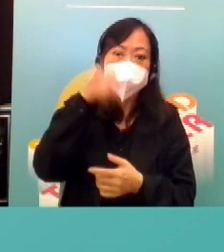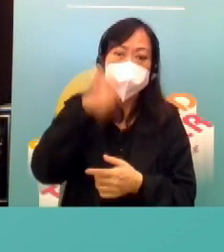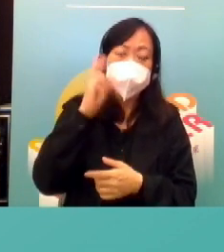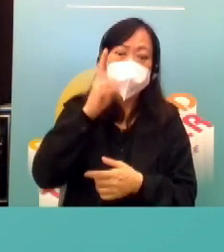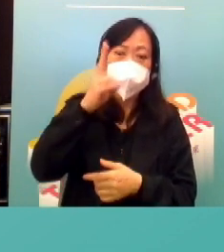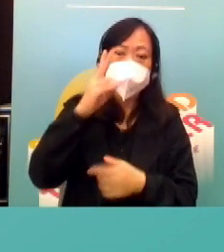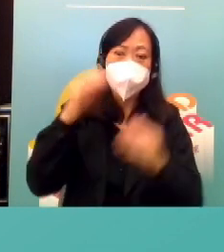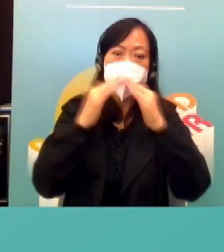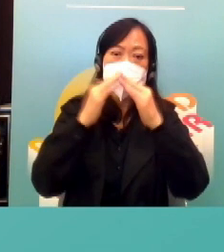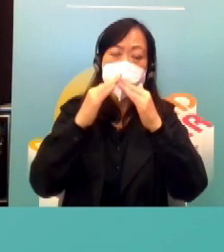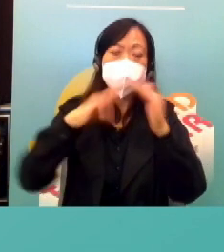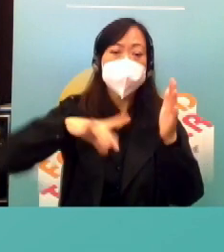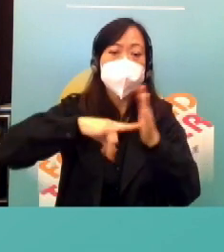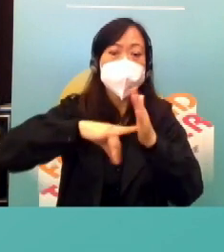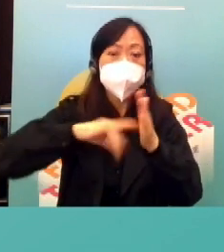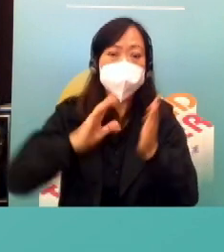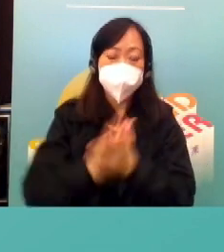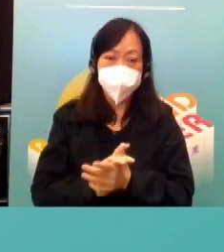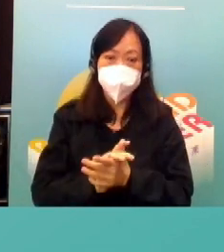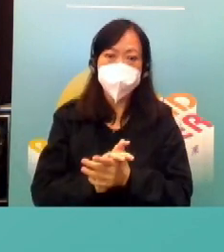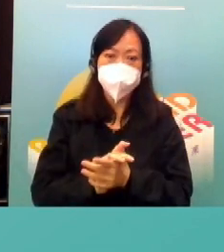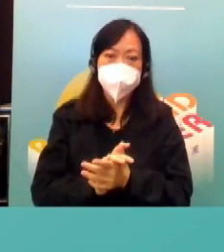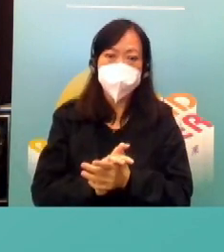then all these figures about